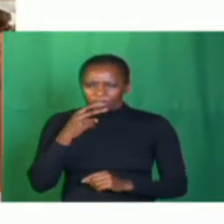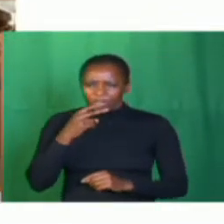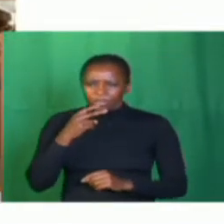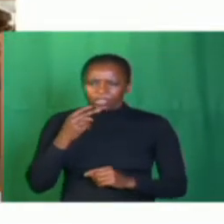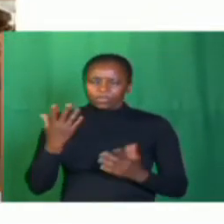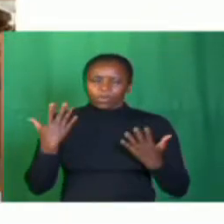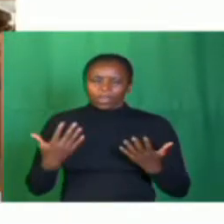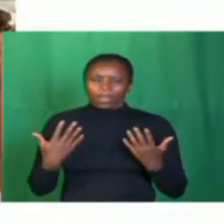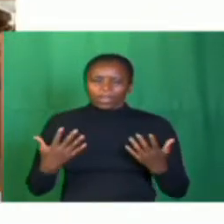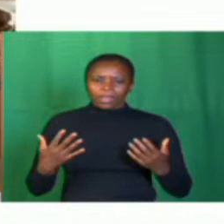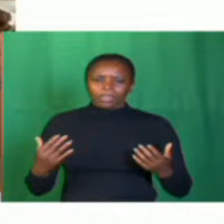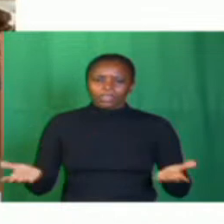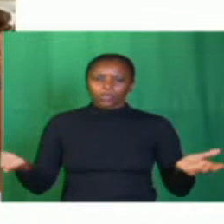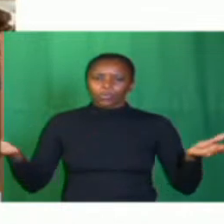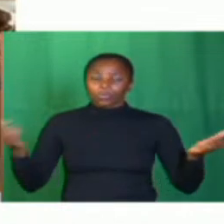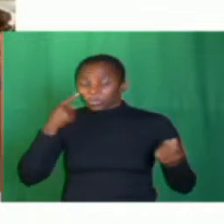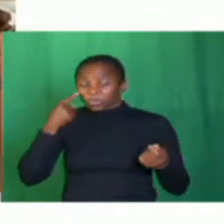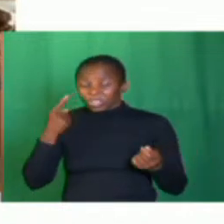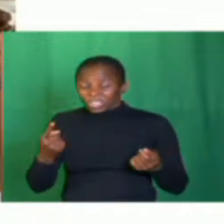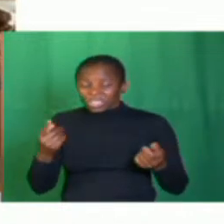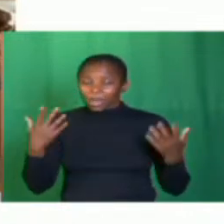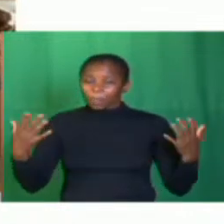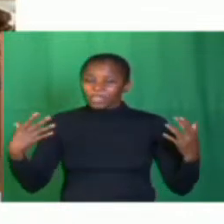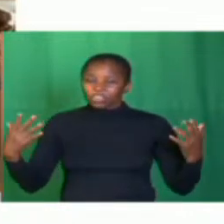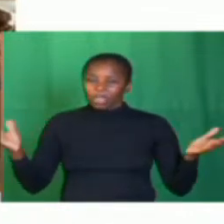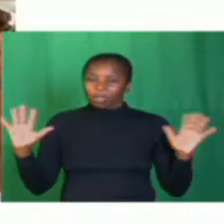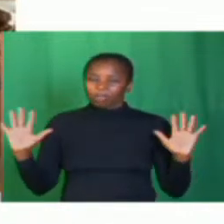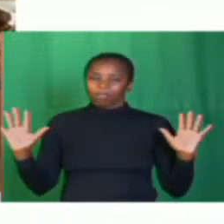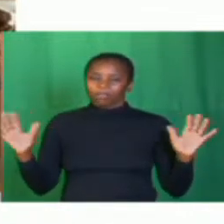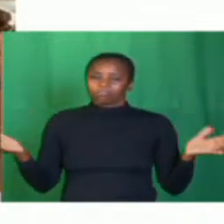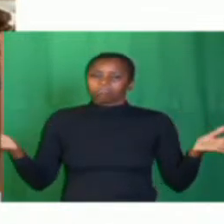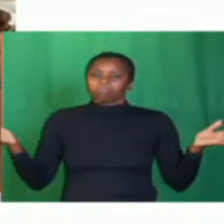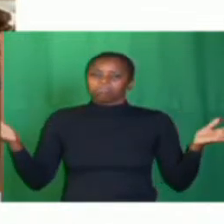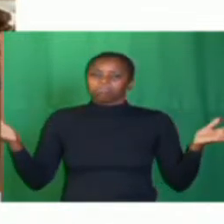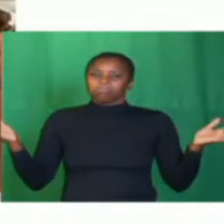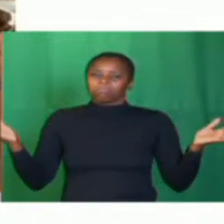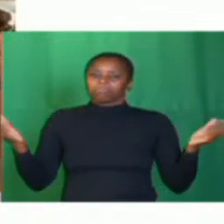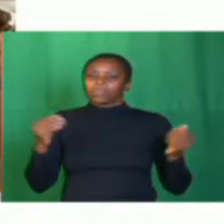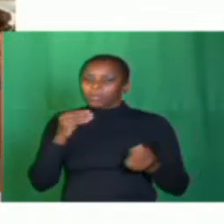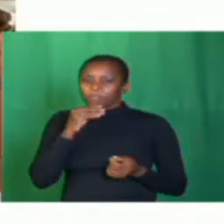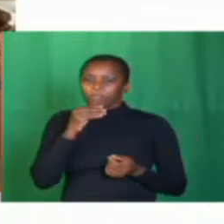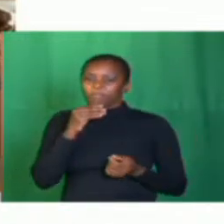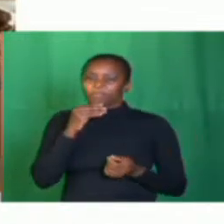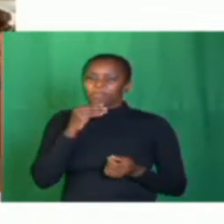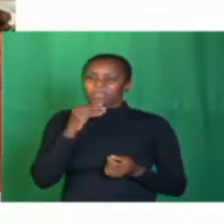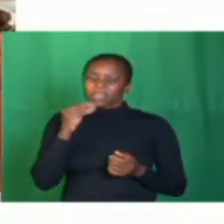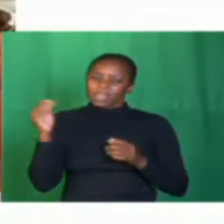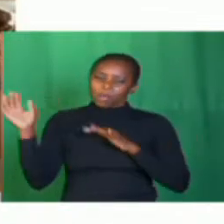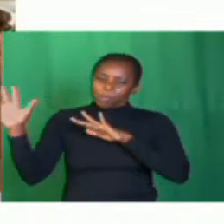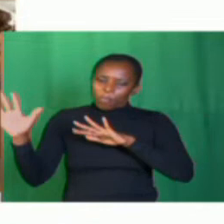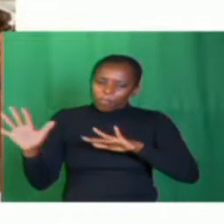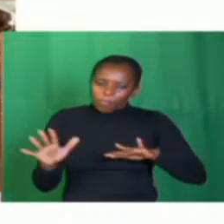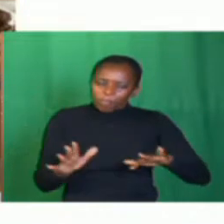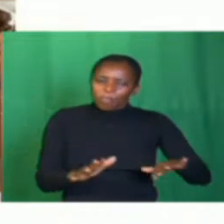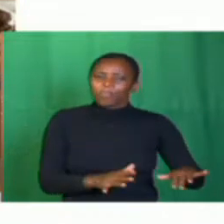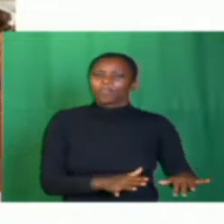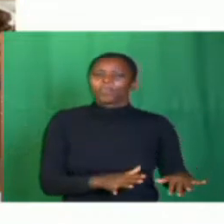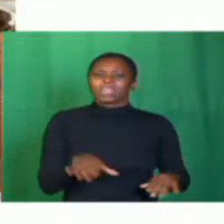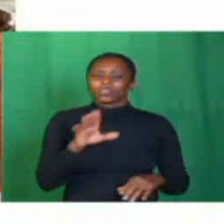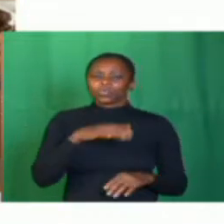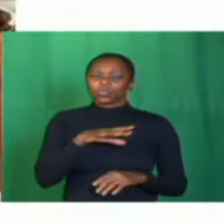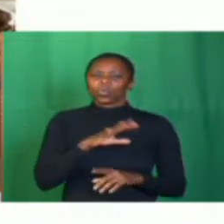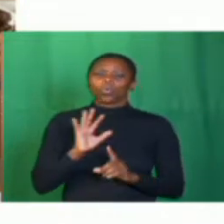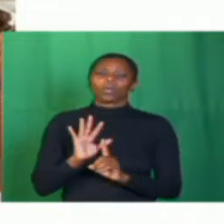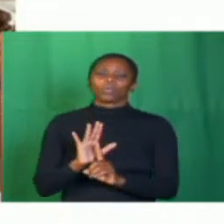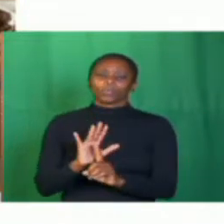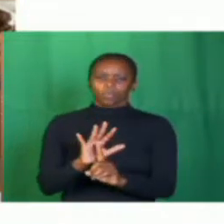up his hands. You see in the picture, his hands are lifted and then he blessed them. That is what you have